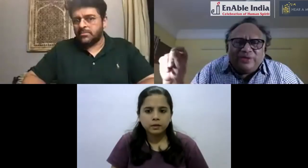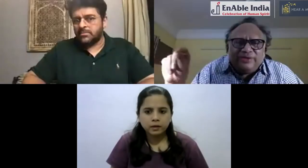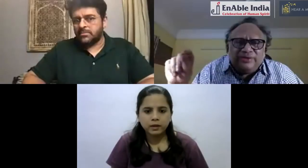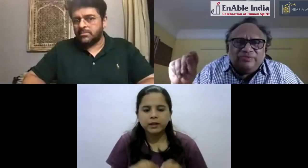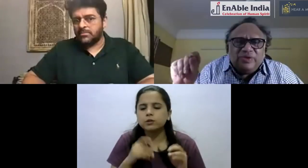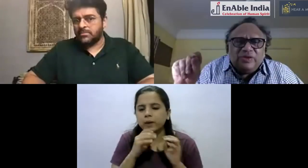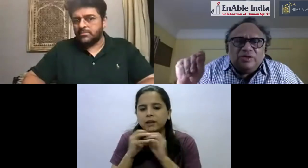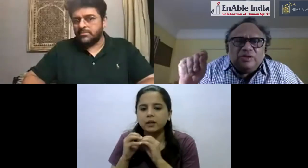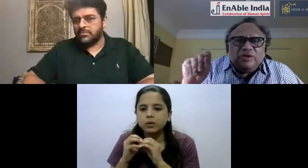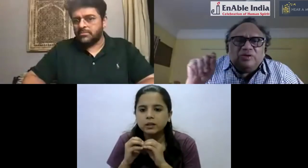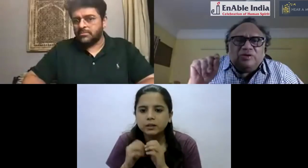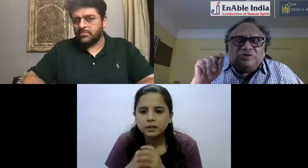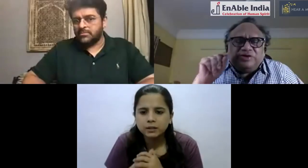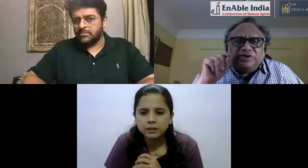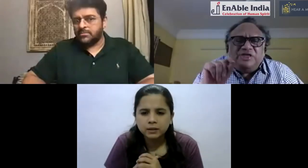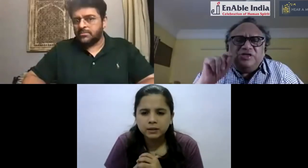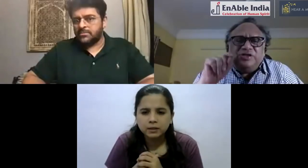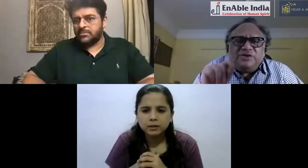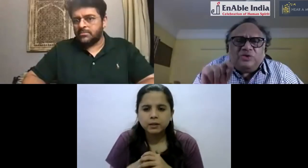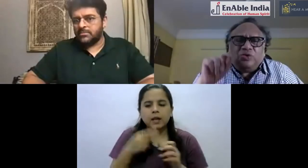tocilizumab. Can you spell it out?